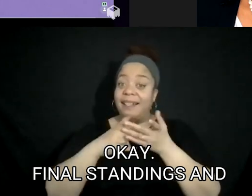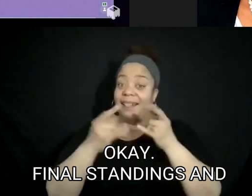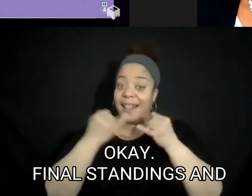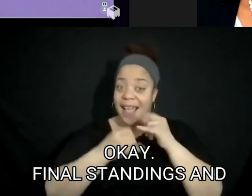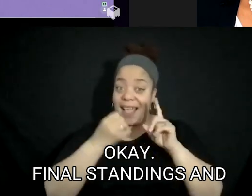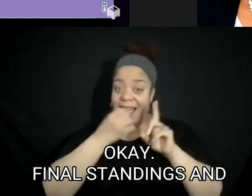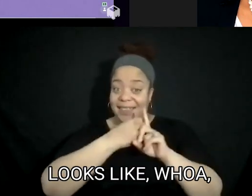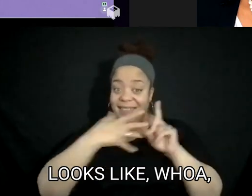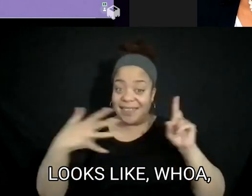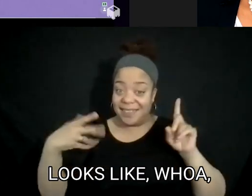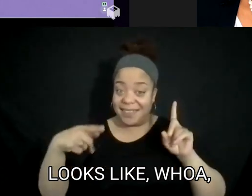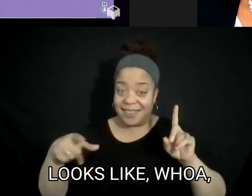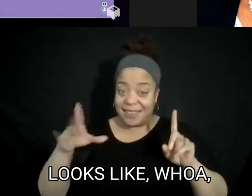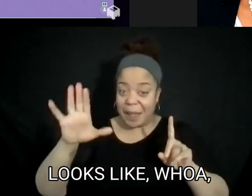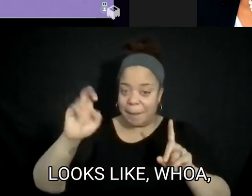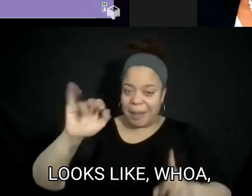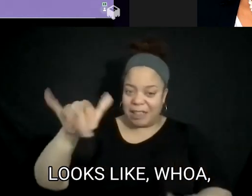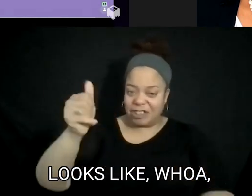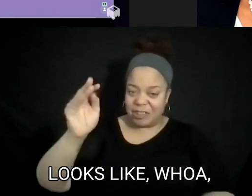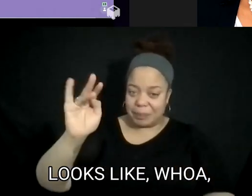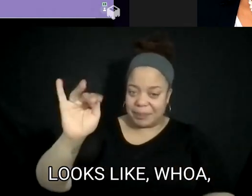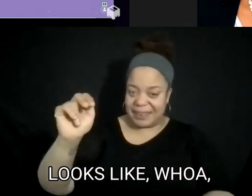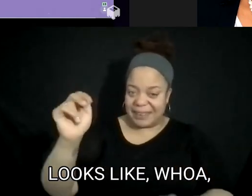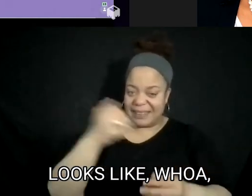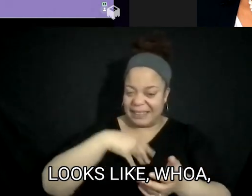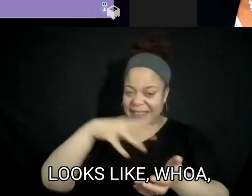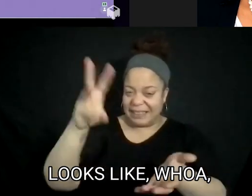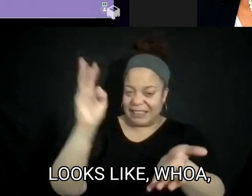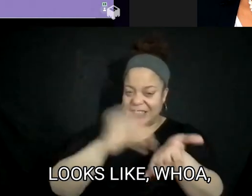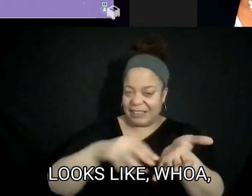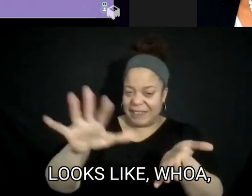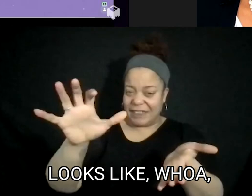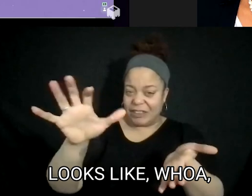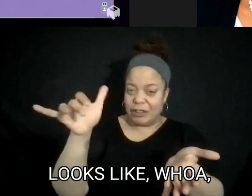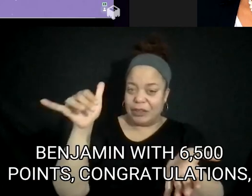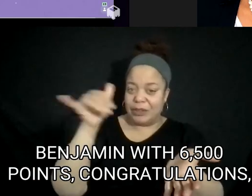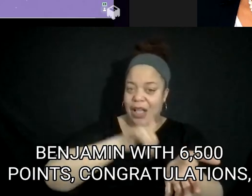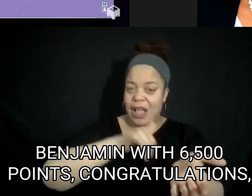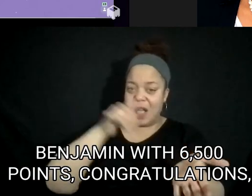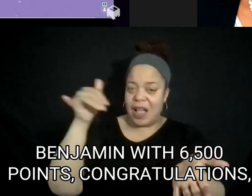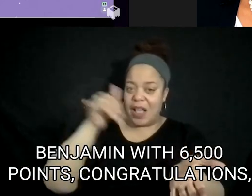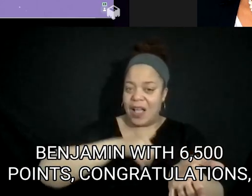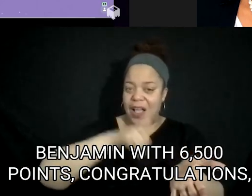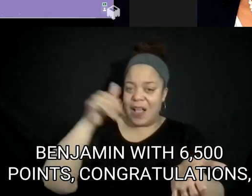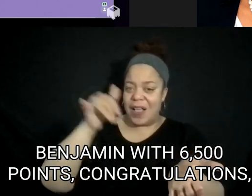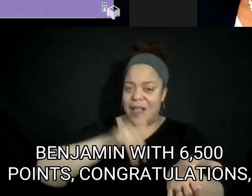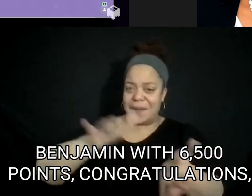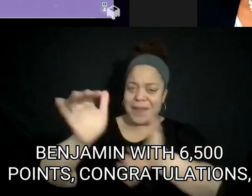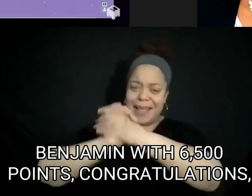points. Congratulations. Congratulations. Congratulations. Well played. Well played.